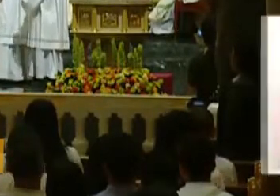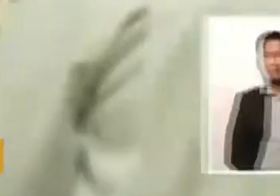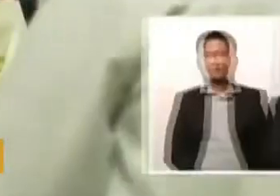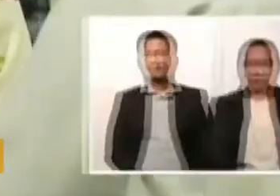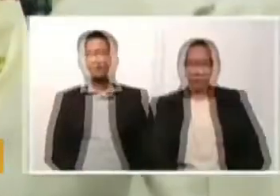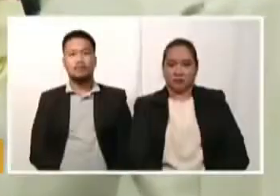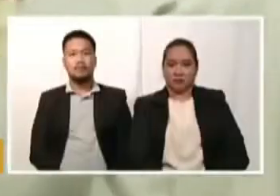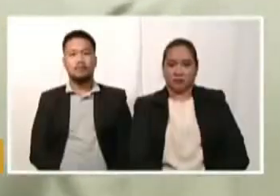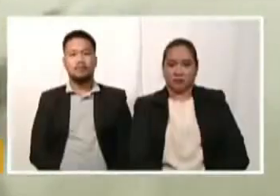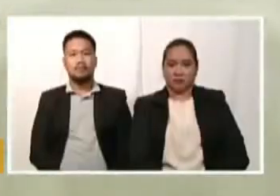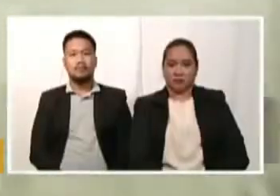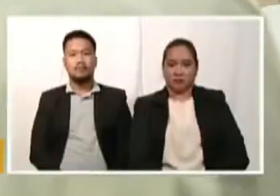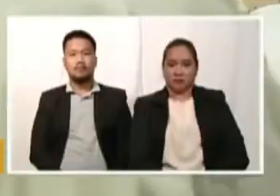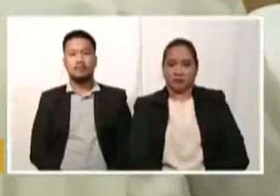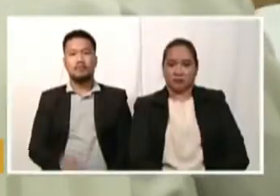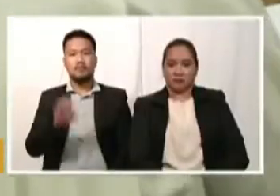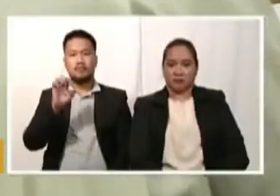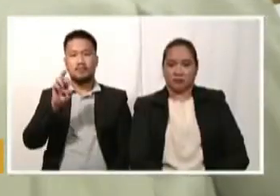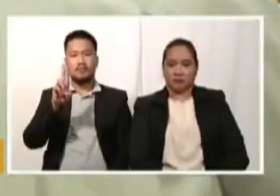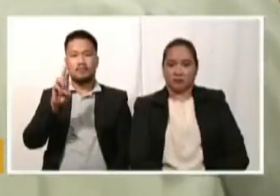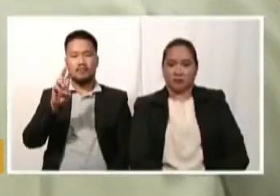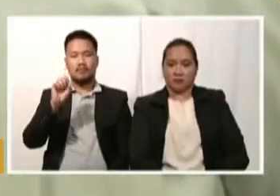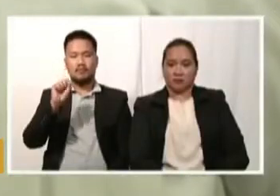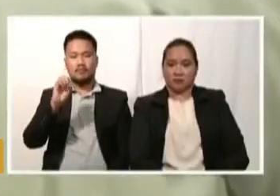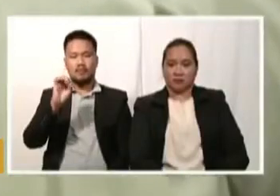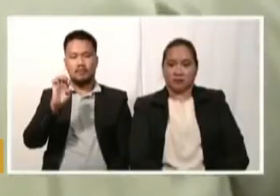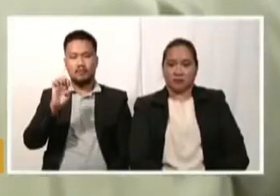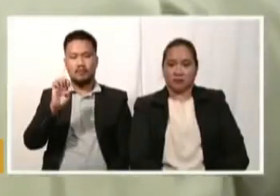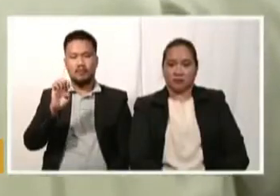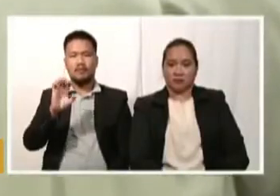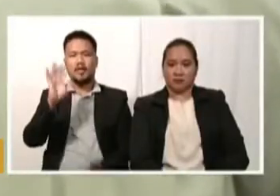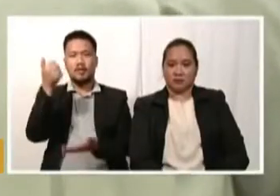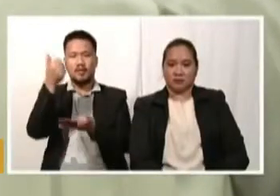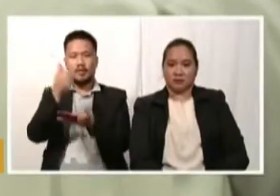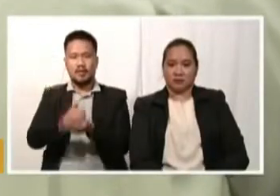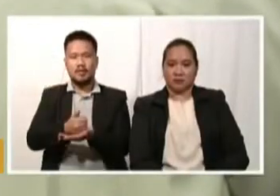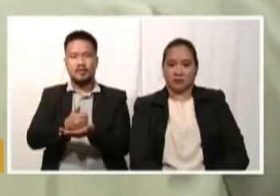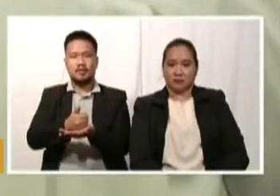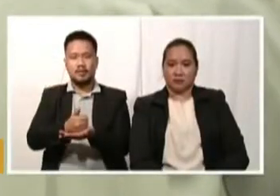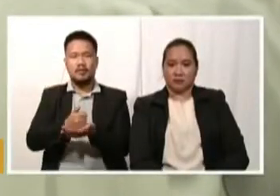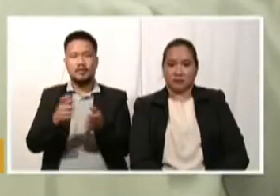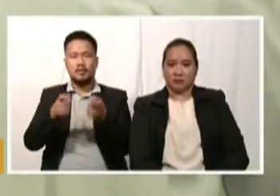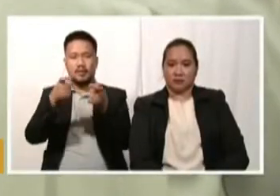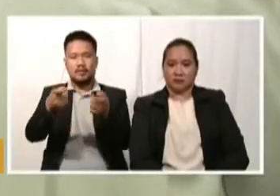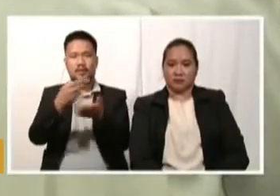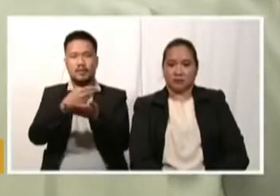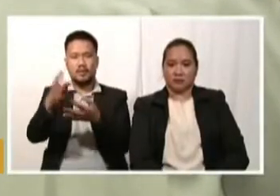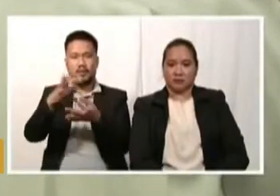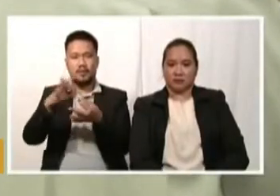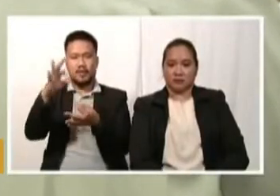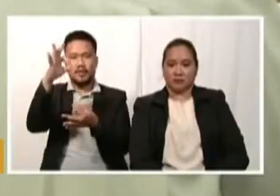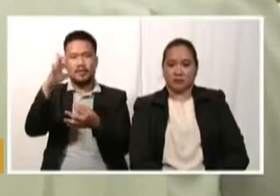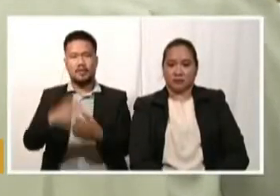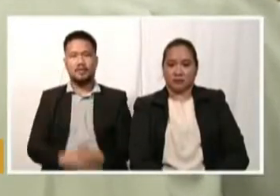Ever rose, be sealed with the gift of the Holy Spirit.